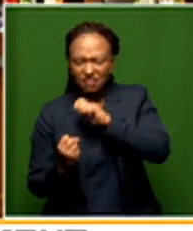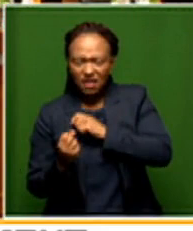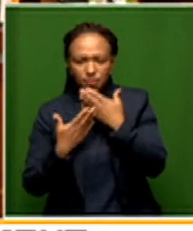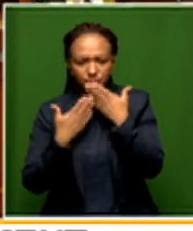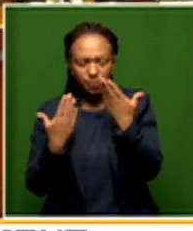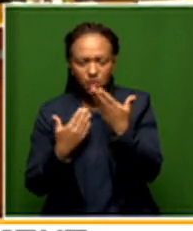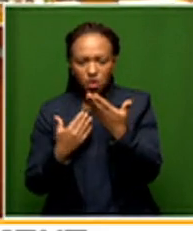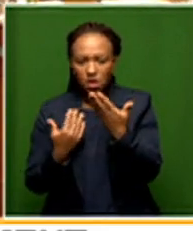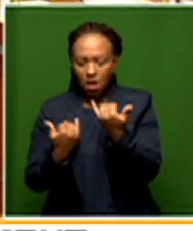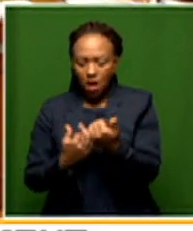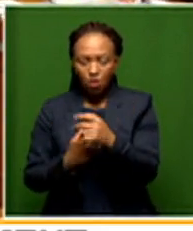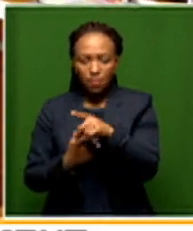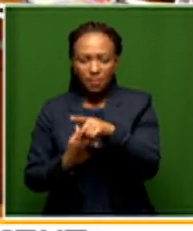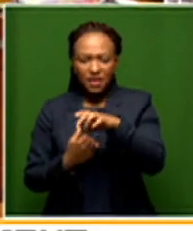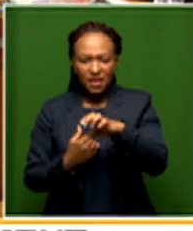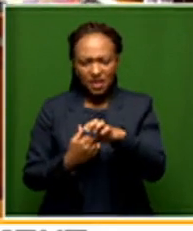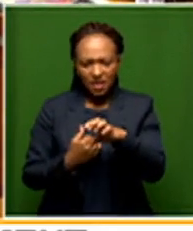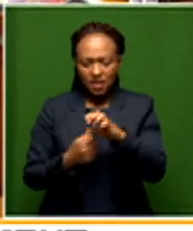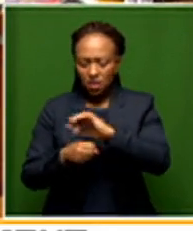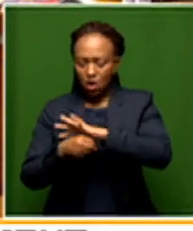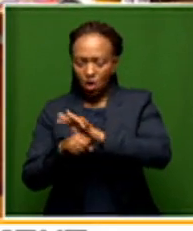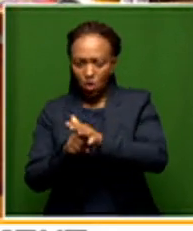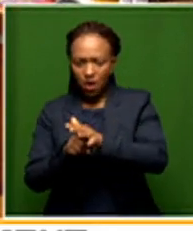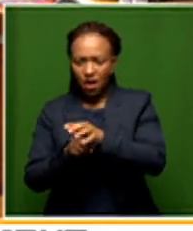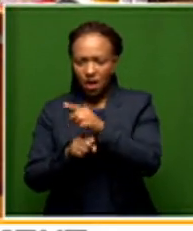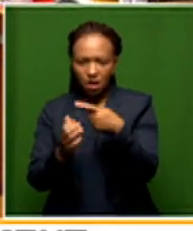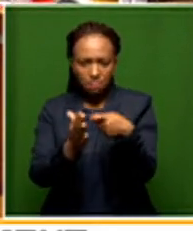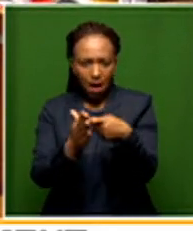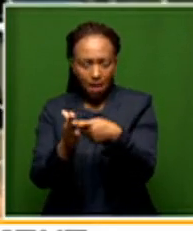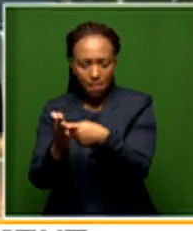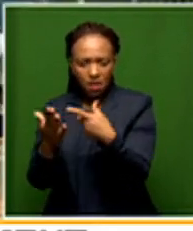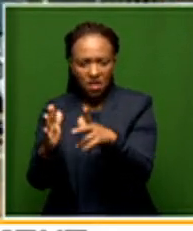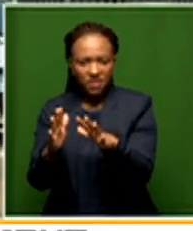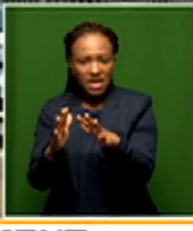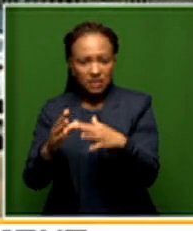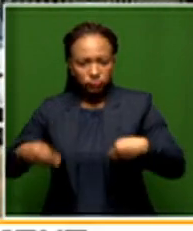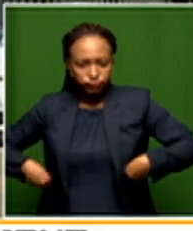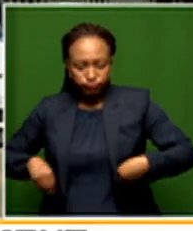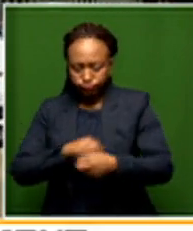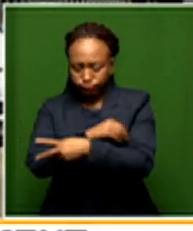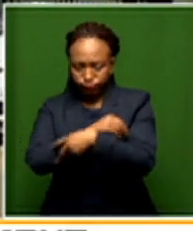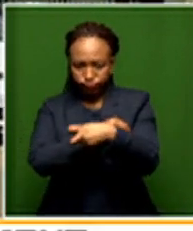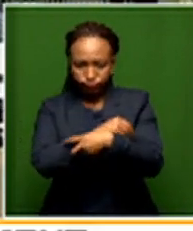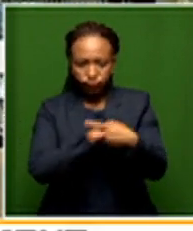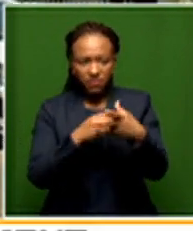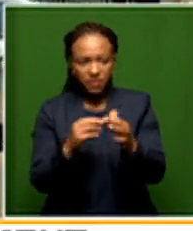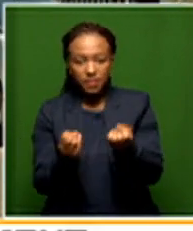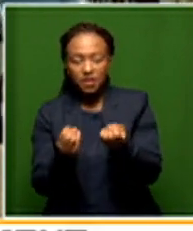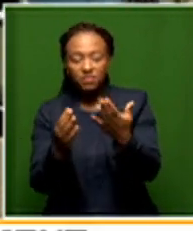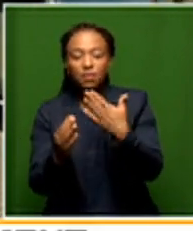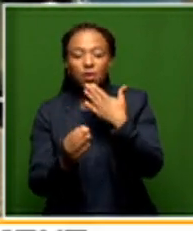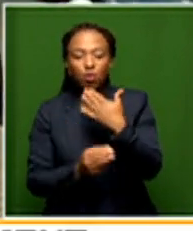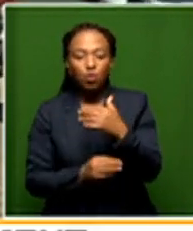PPE COVID related procurements that were crooked have been given to the